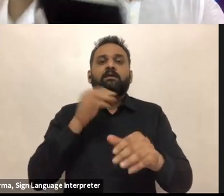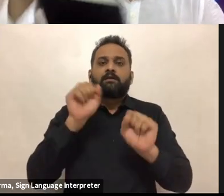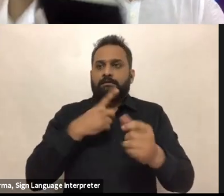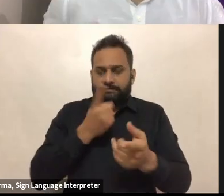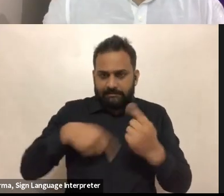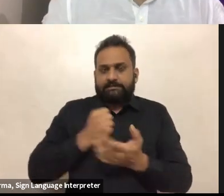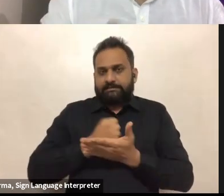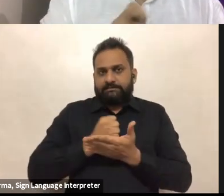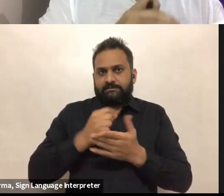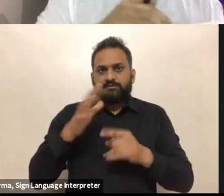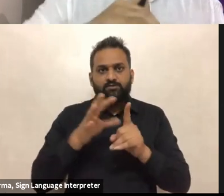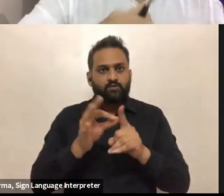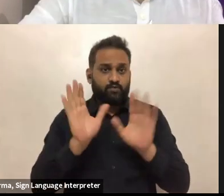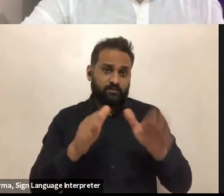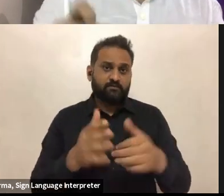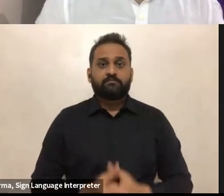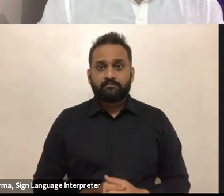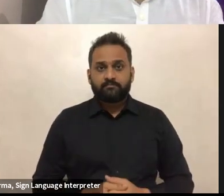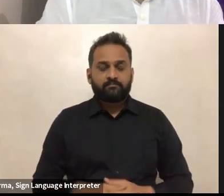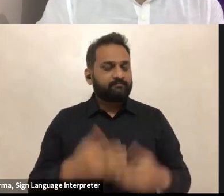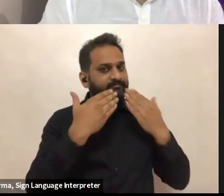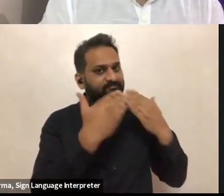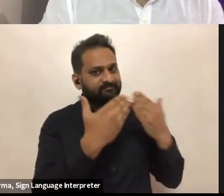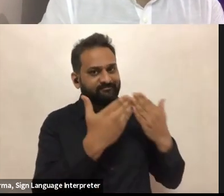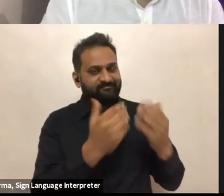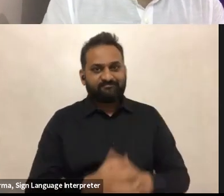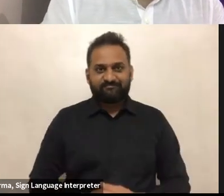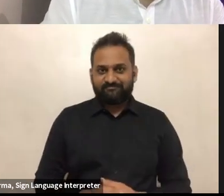towards. Thank you.